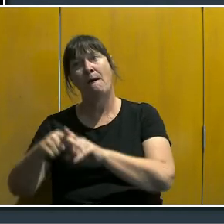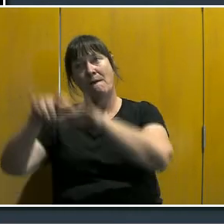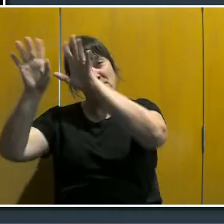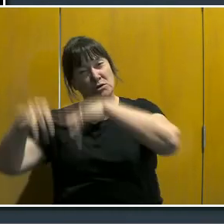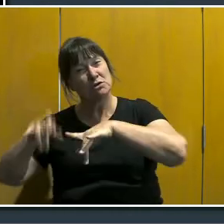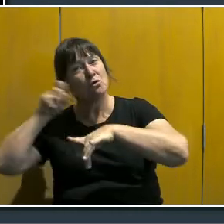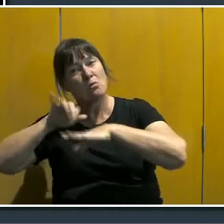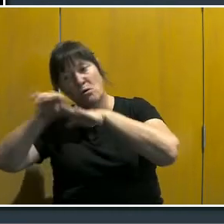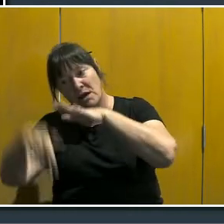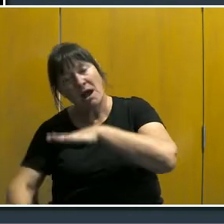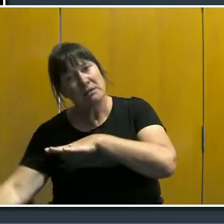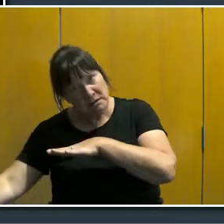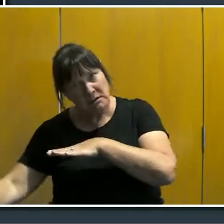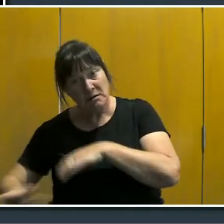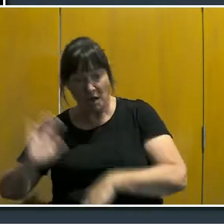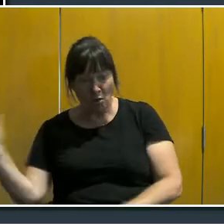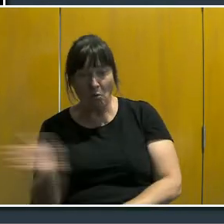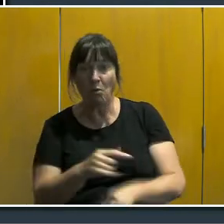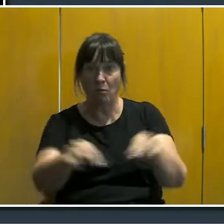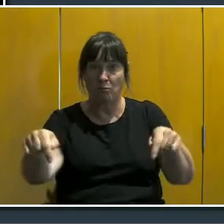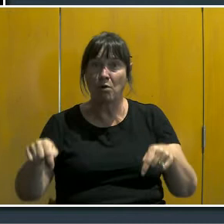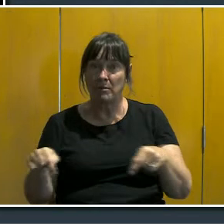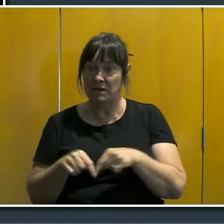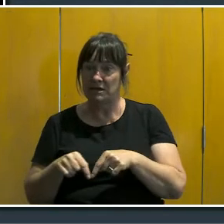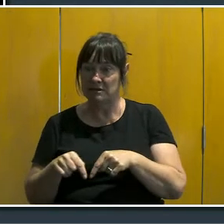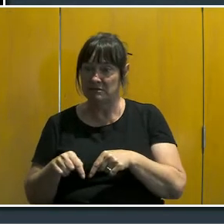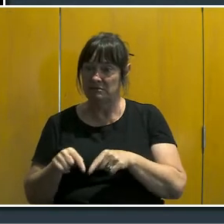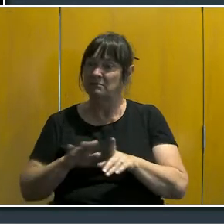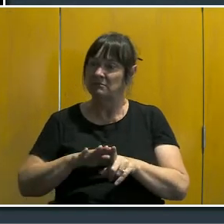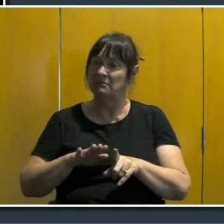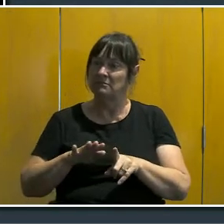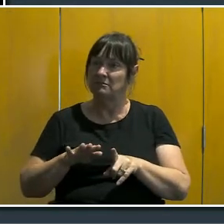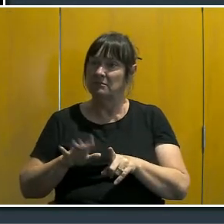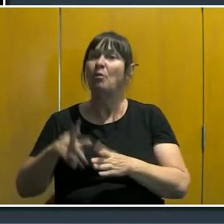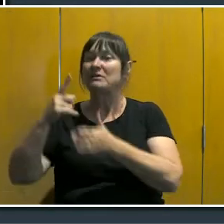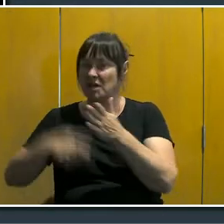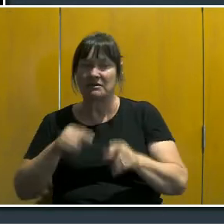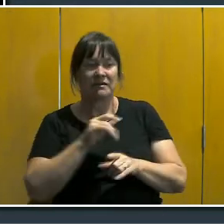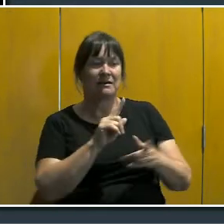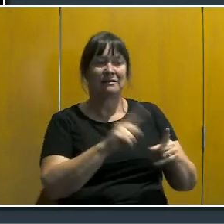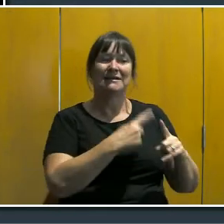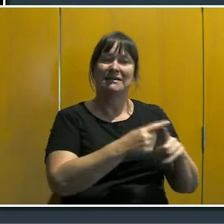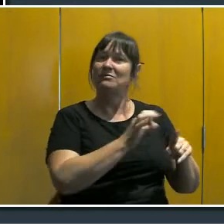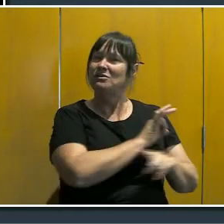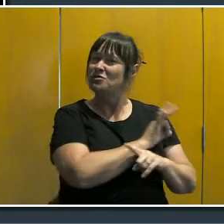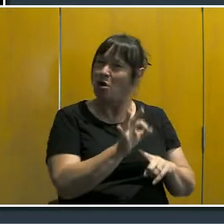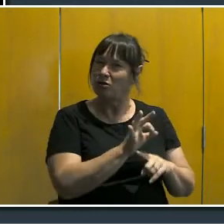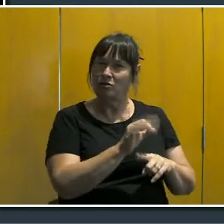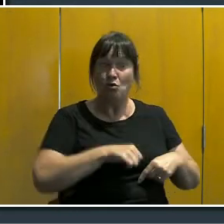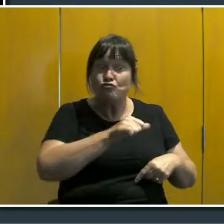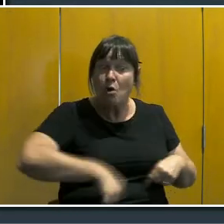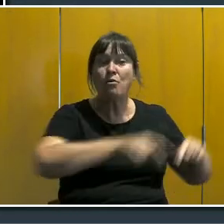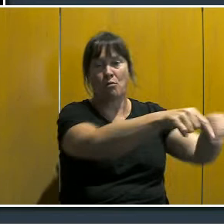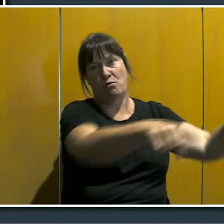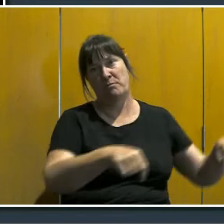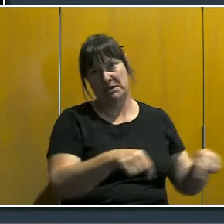recognised urban limit and that rural properties will not be charged this rate. We had a letter to say we would not be charged this rate, and